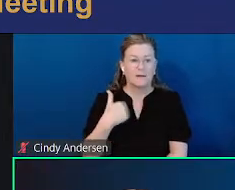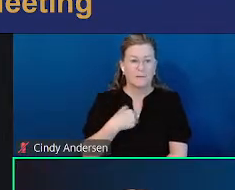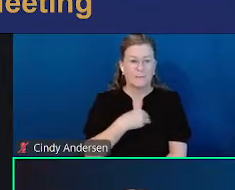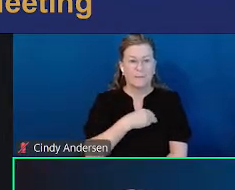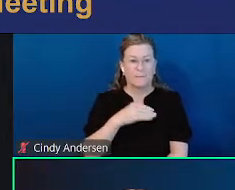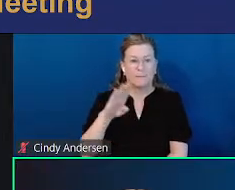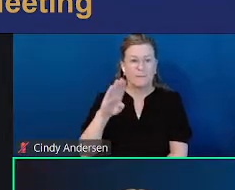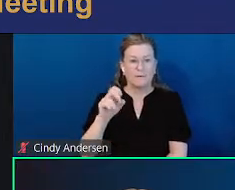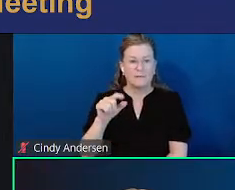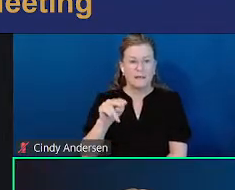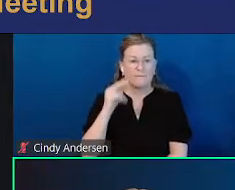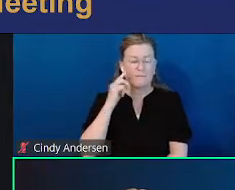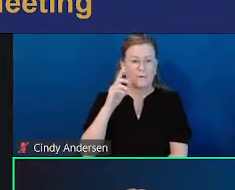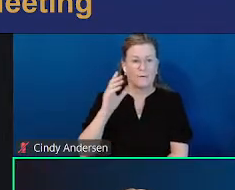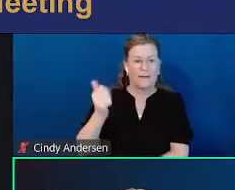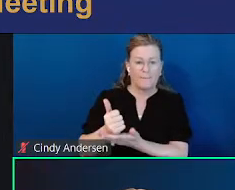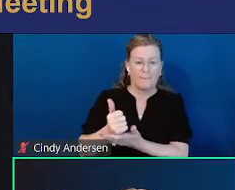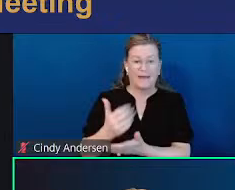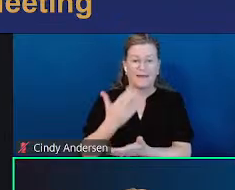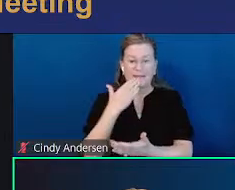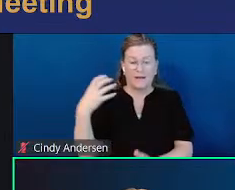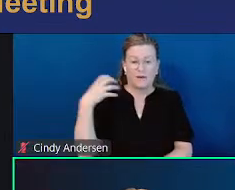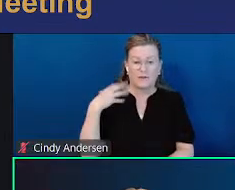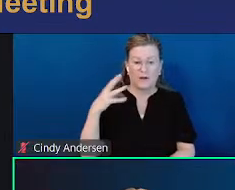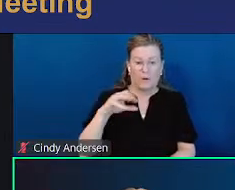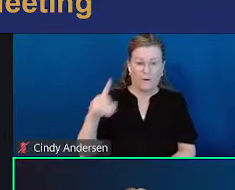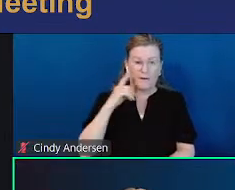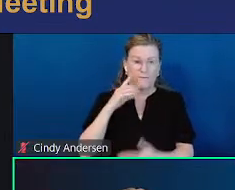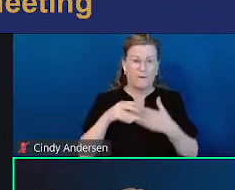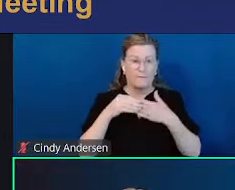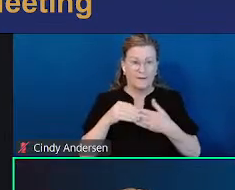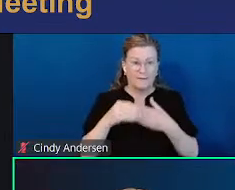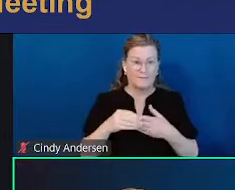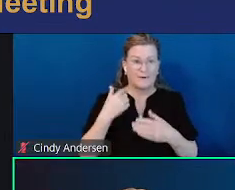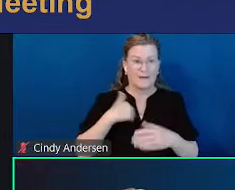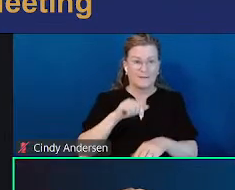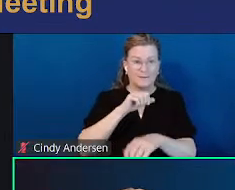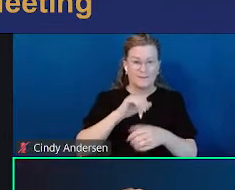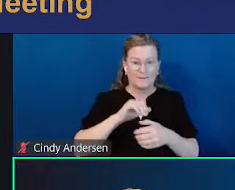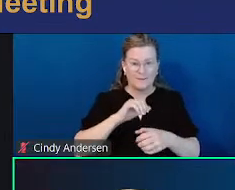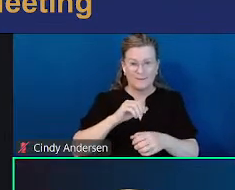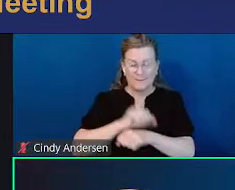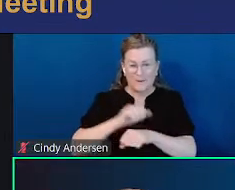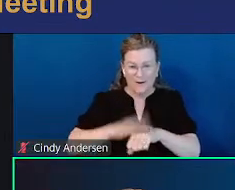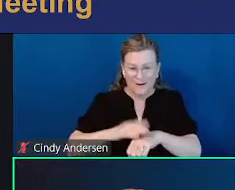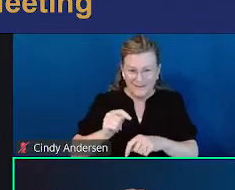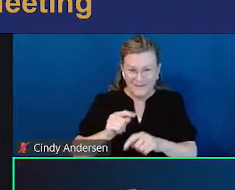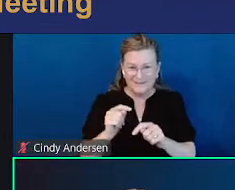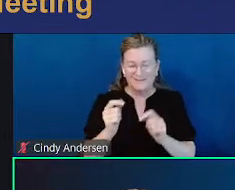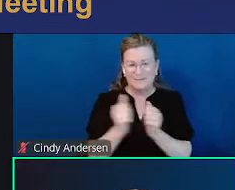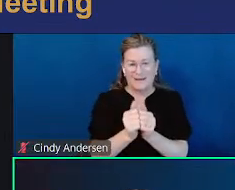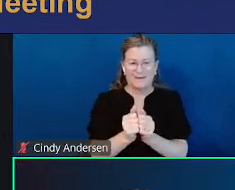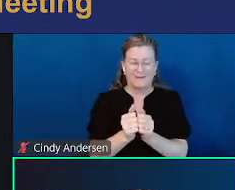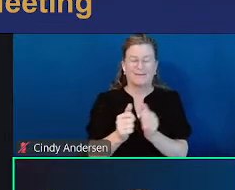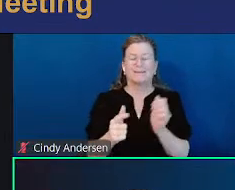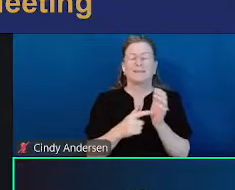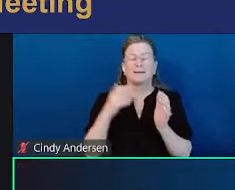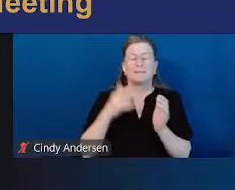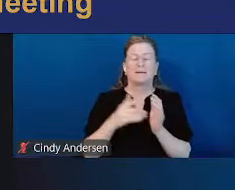for your help. And thank you, Chair Wood, for the flexibility for us to work on this together. Sometimes it takes a village.